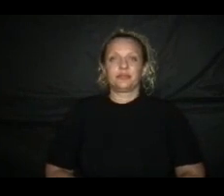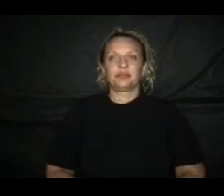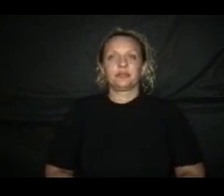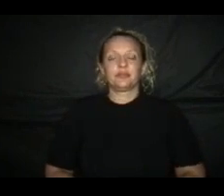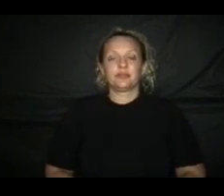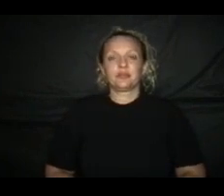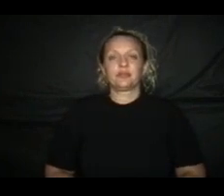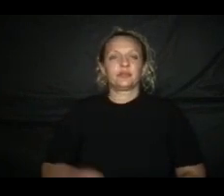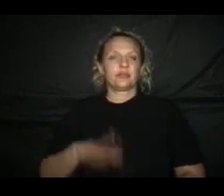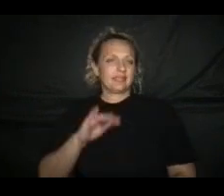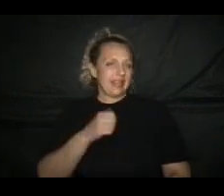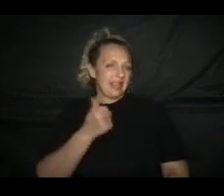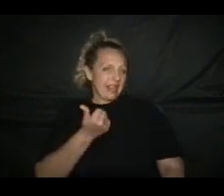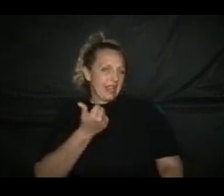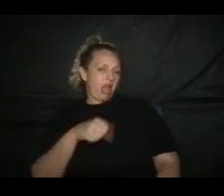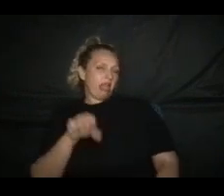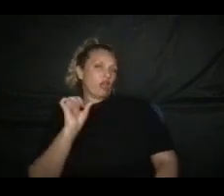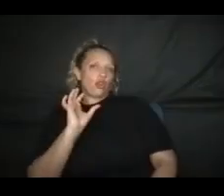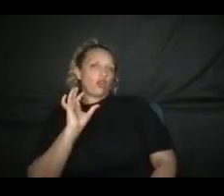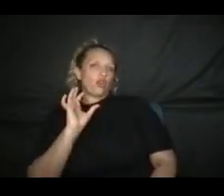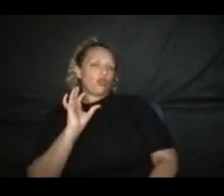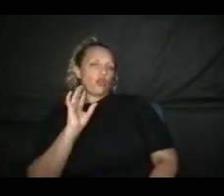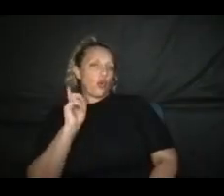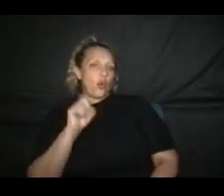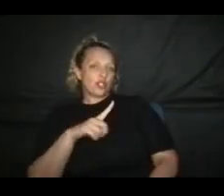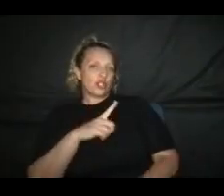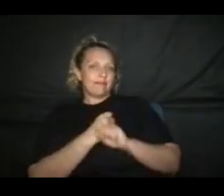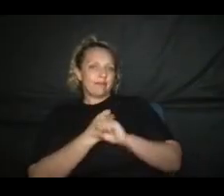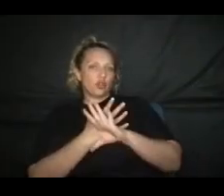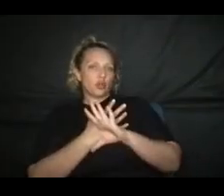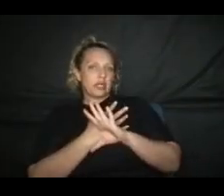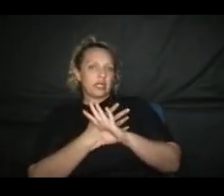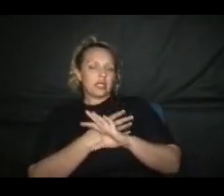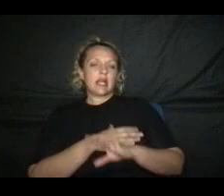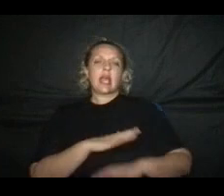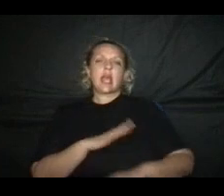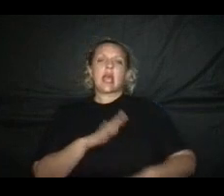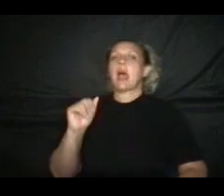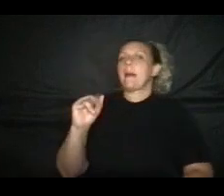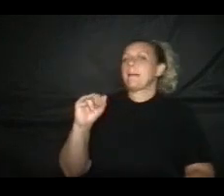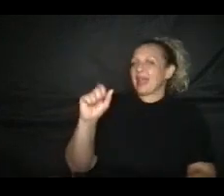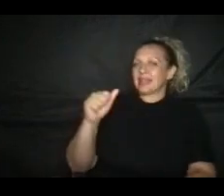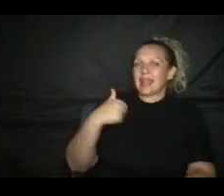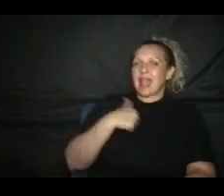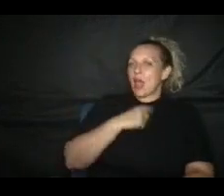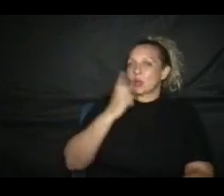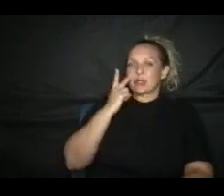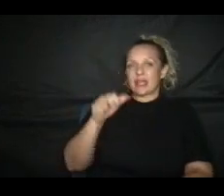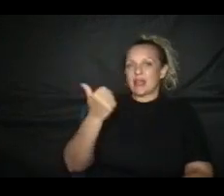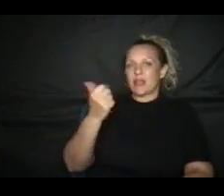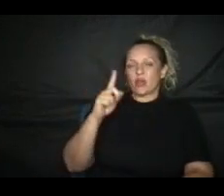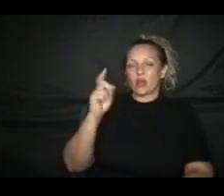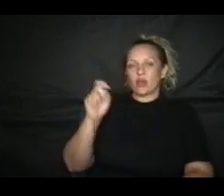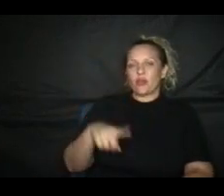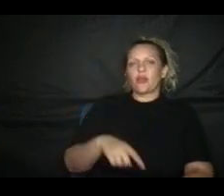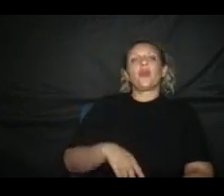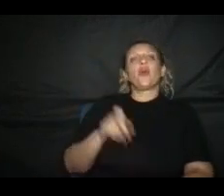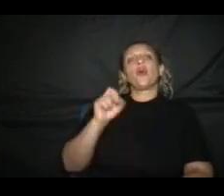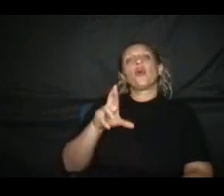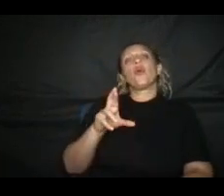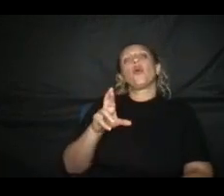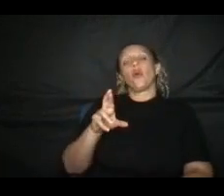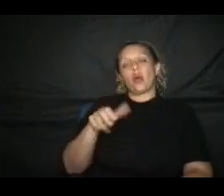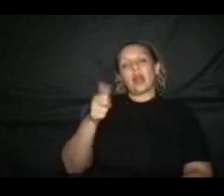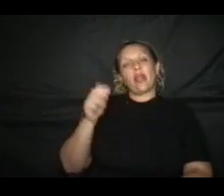John, are there any other questions virtually? Amanda, I do not see any other questions posted or any other